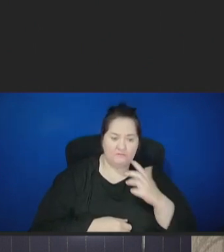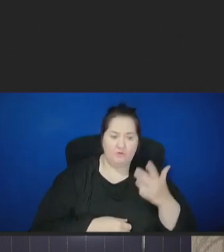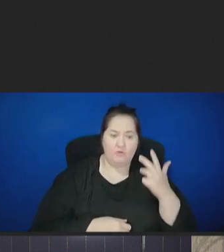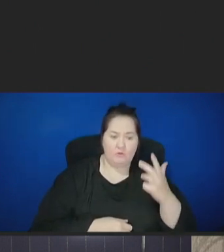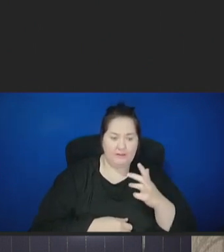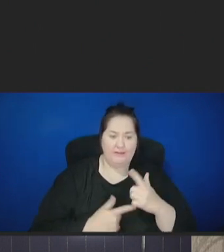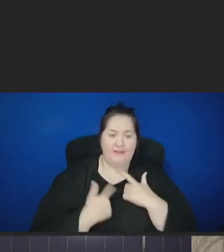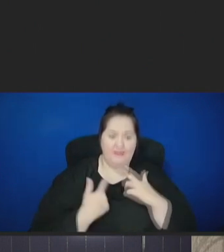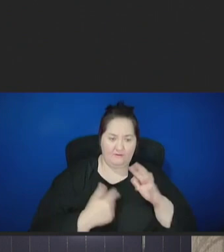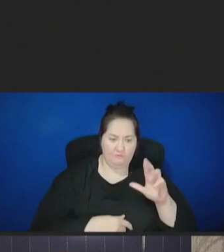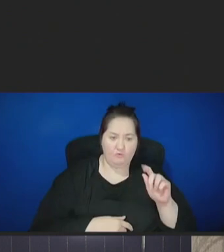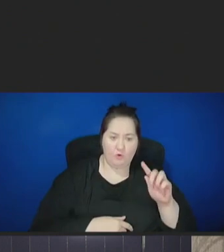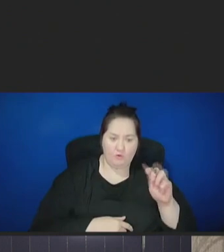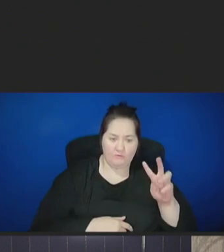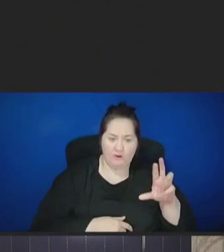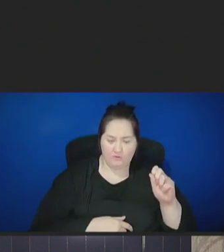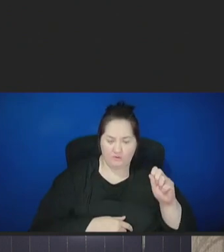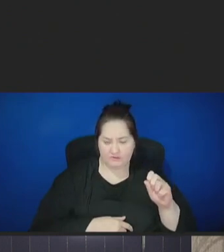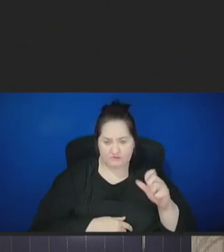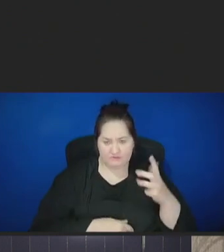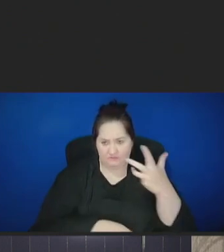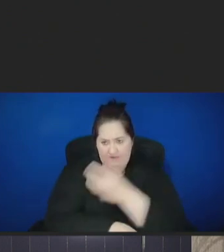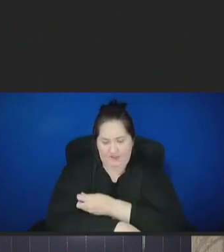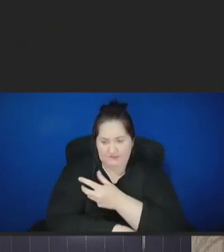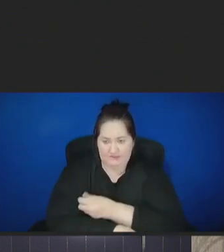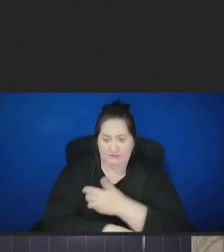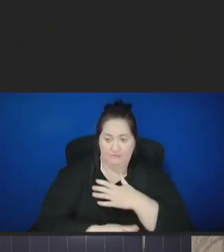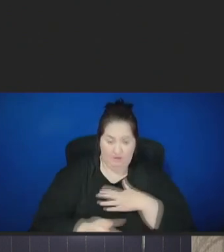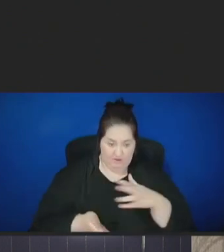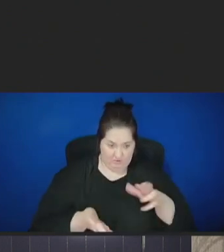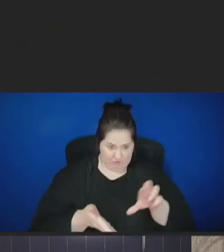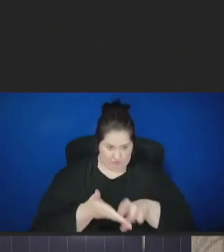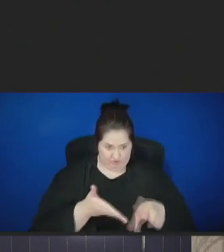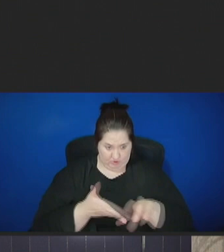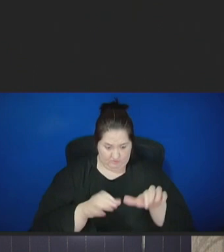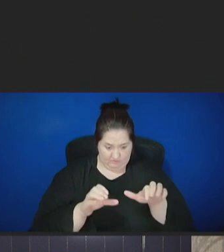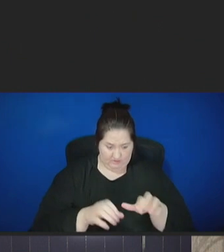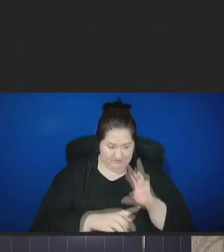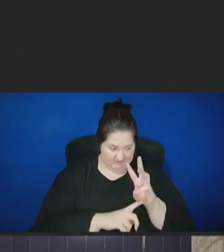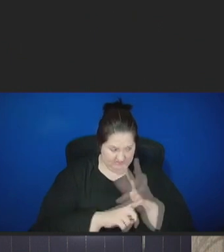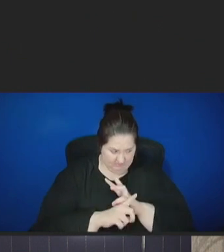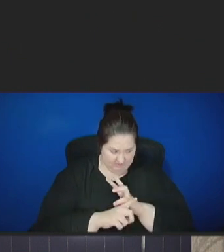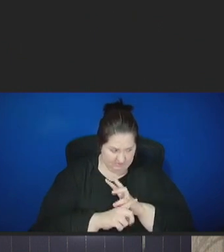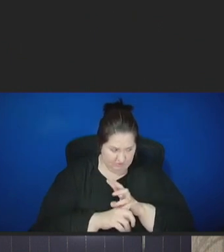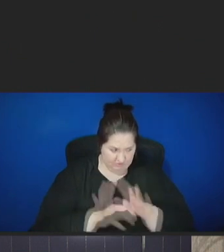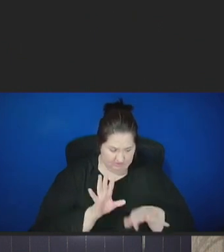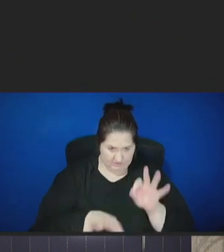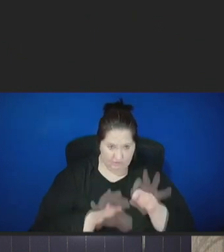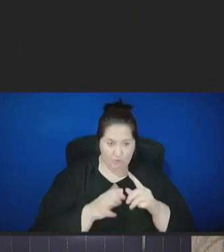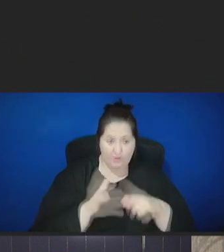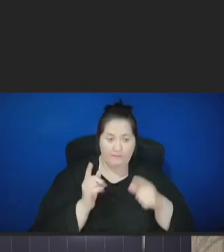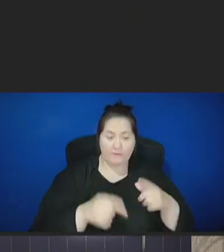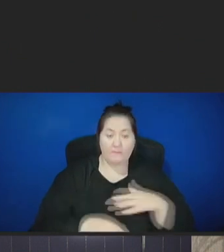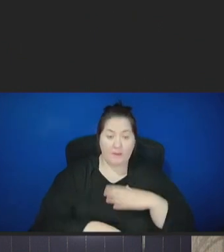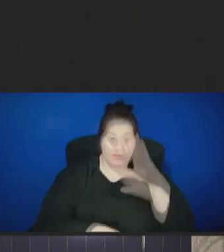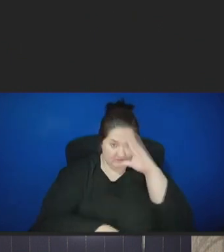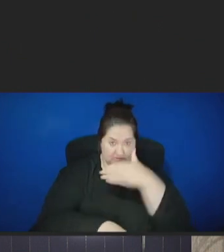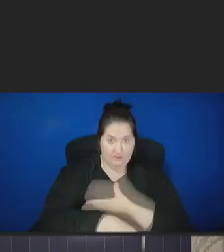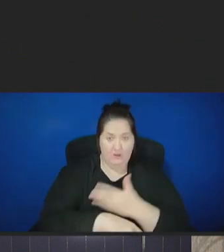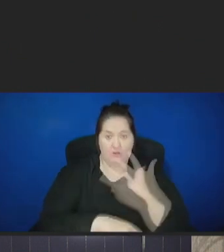So this is just the research that I've done in the last 6 months since I discovered what happened to my son 3 years